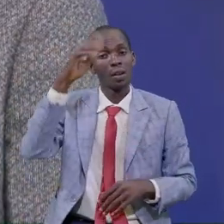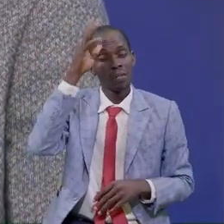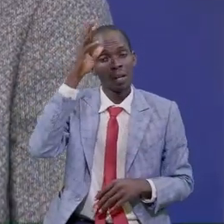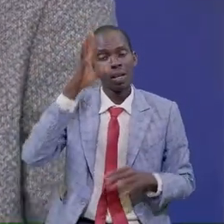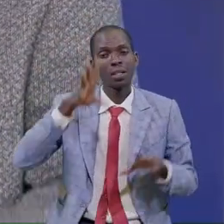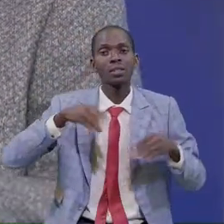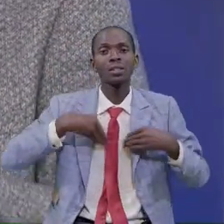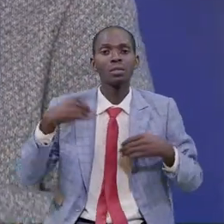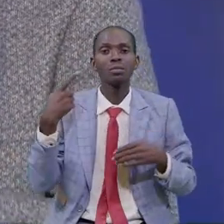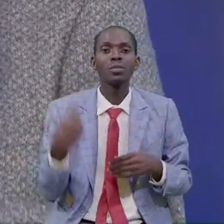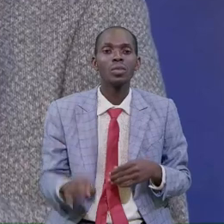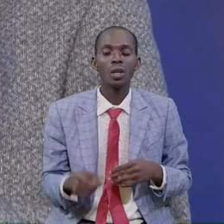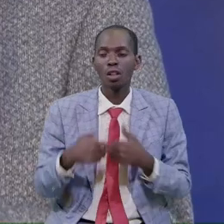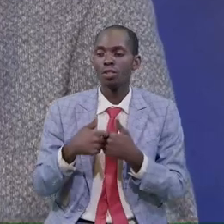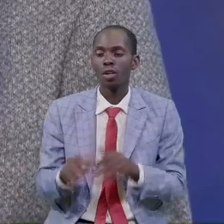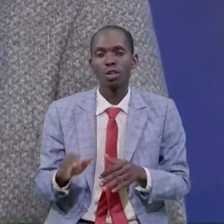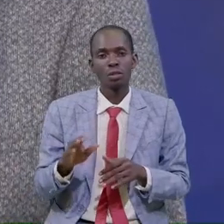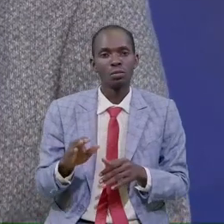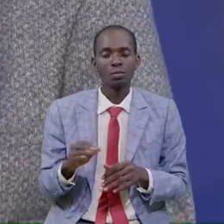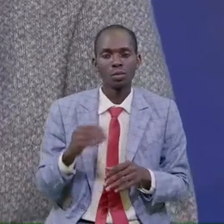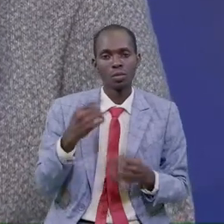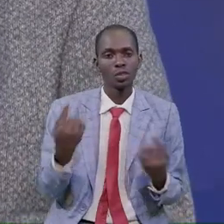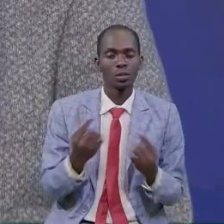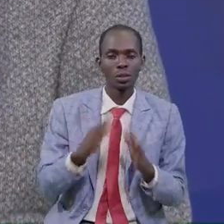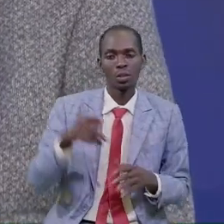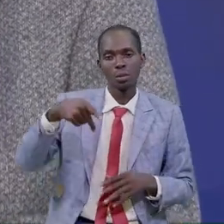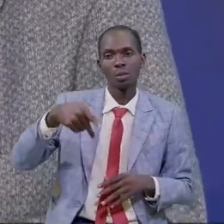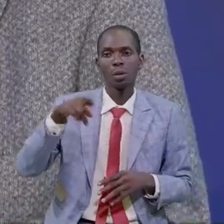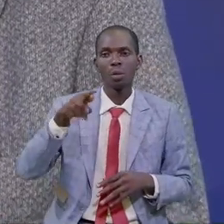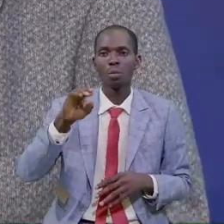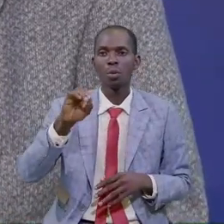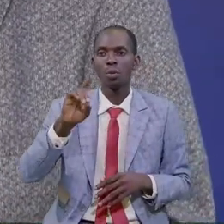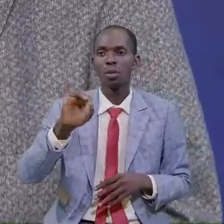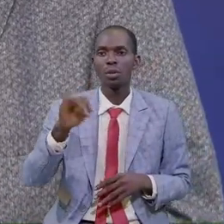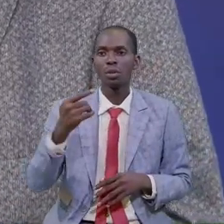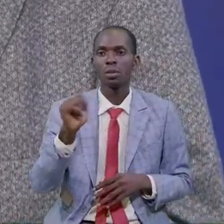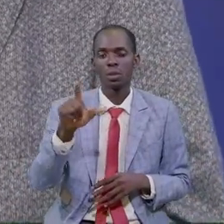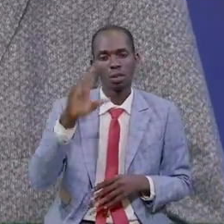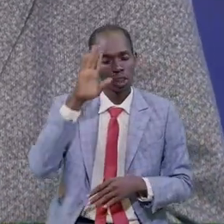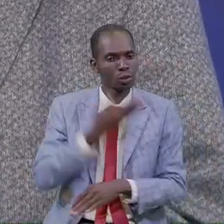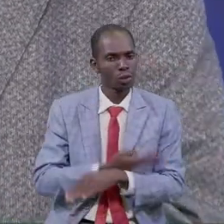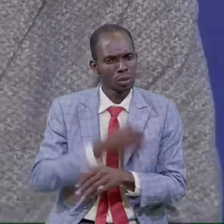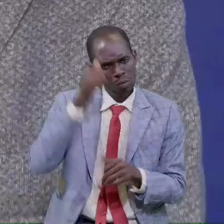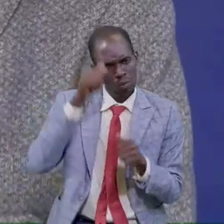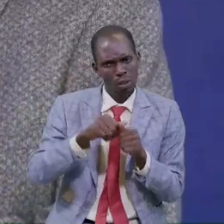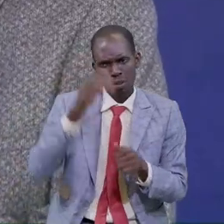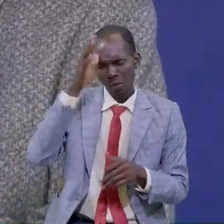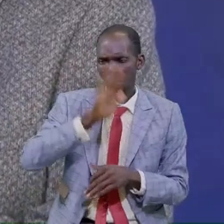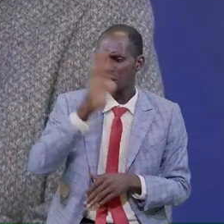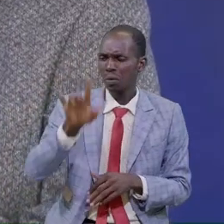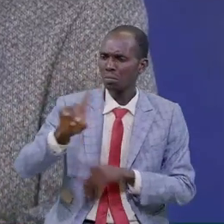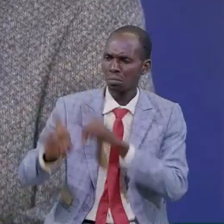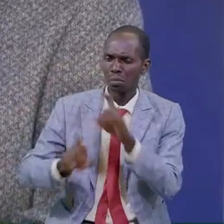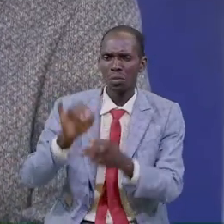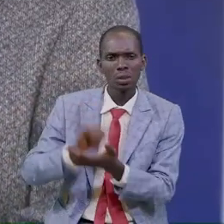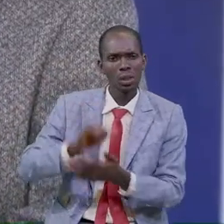prodigue. No question. Pas de questionnement. How did you spend all that inheritance I gave you?